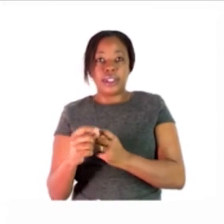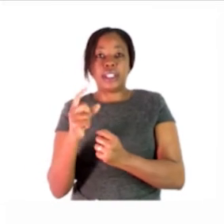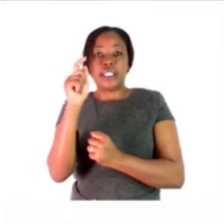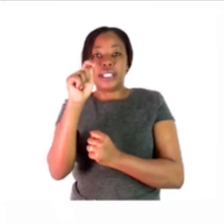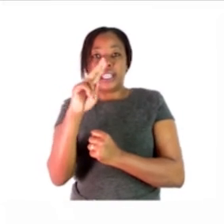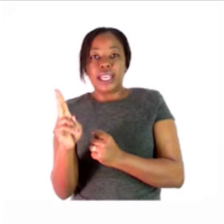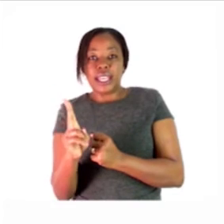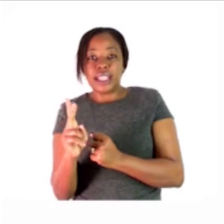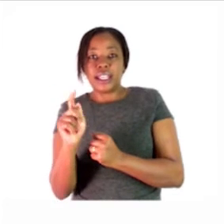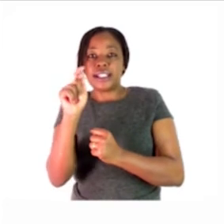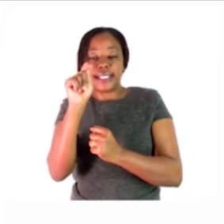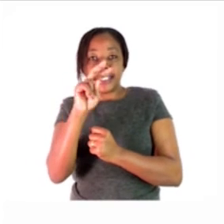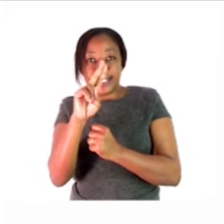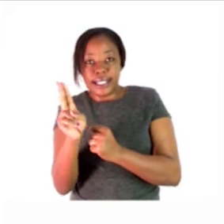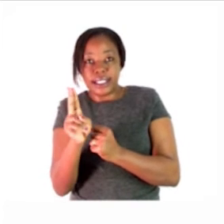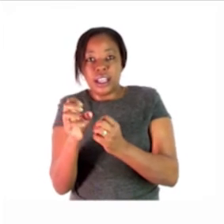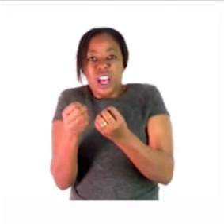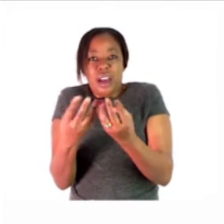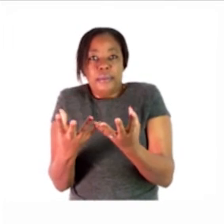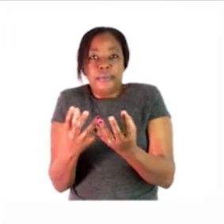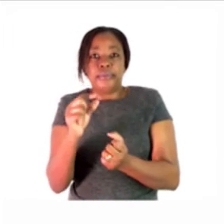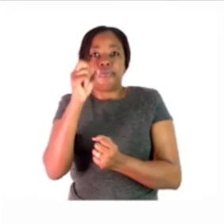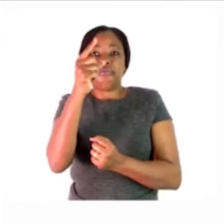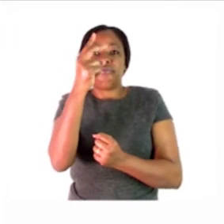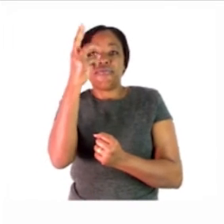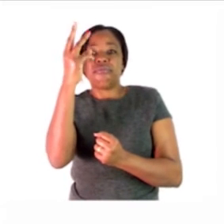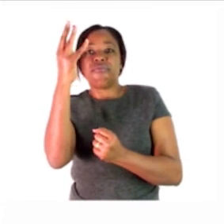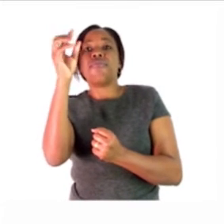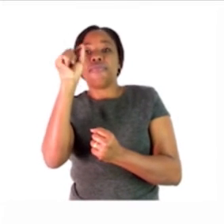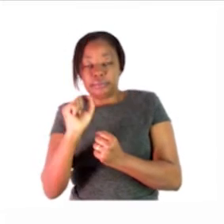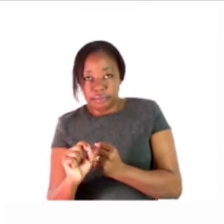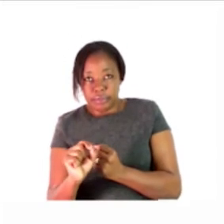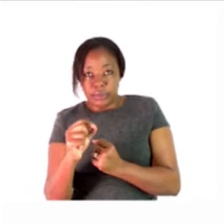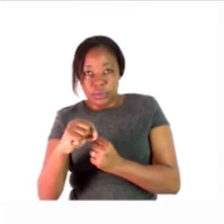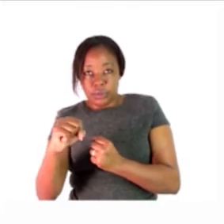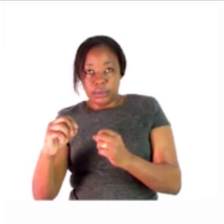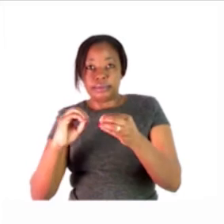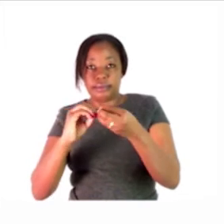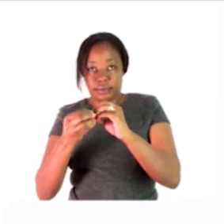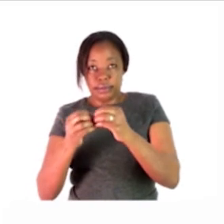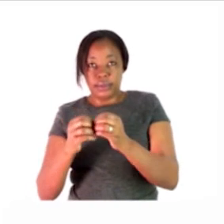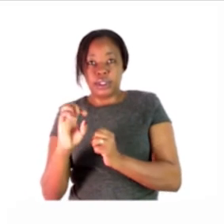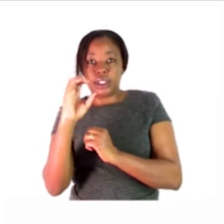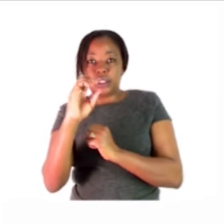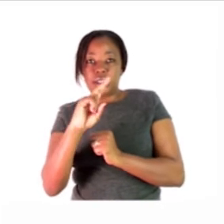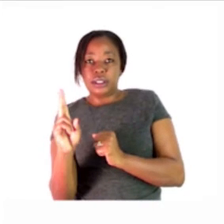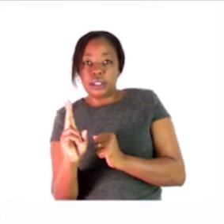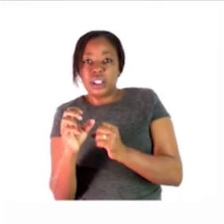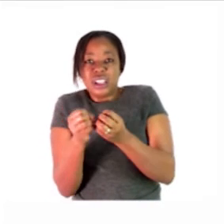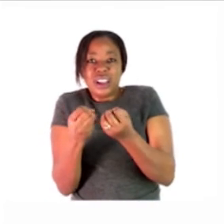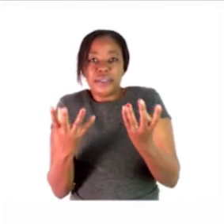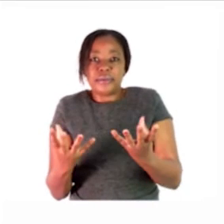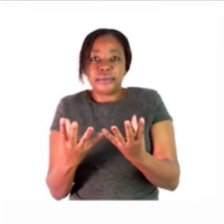f, also the f, the ch, and the y. And then answer the questions that